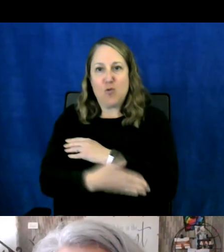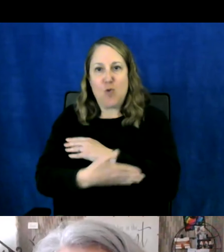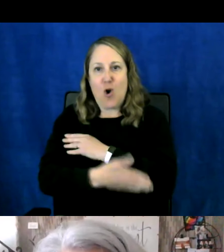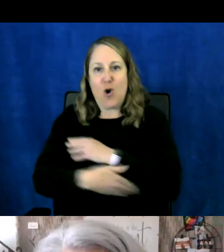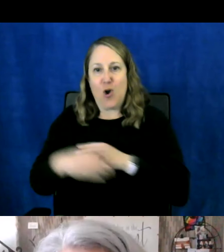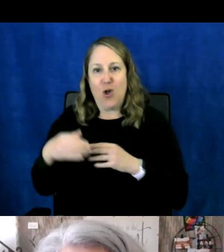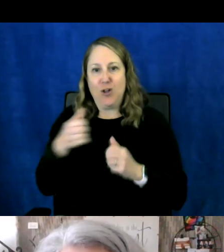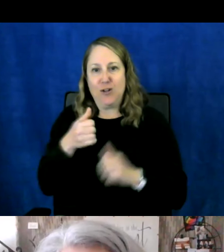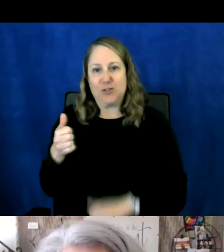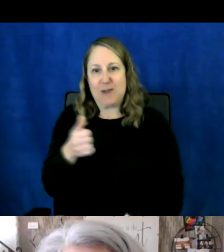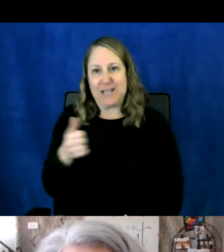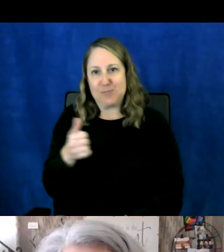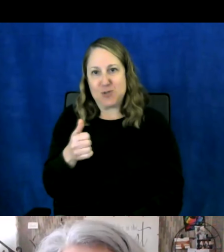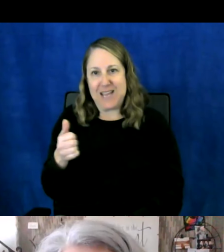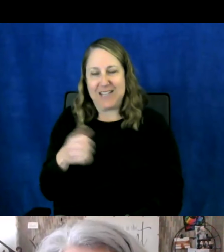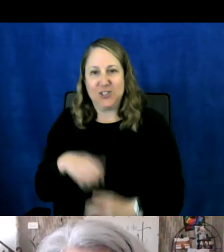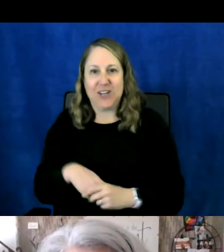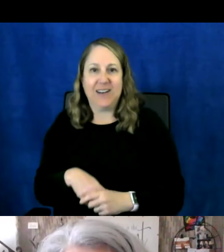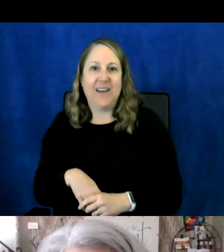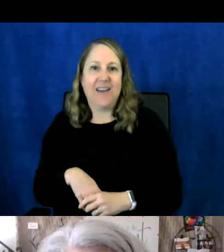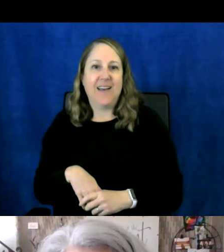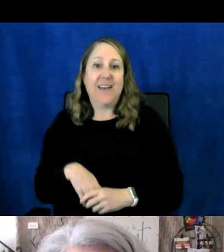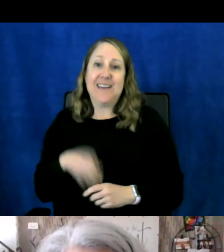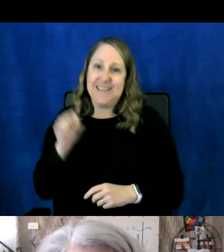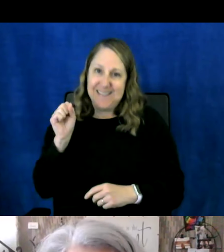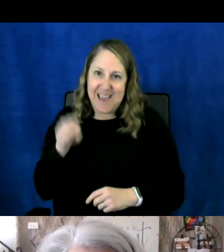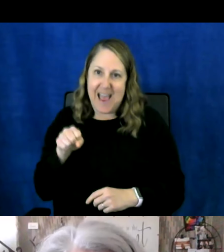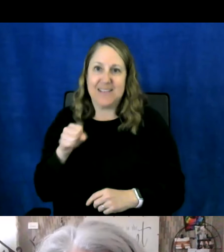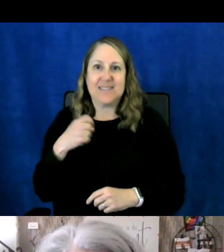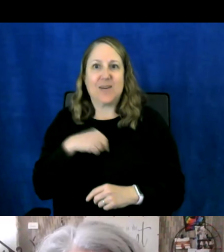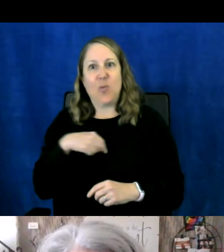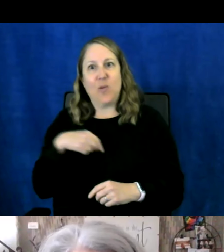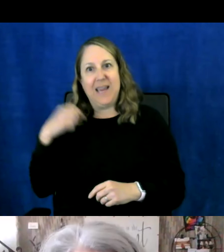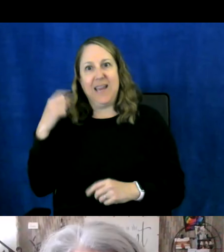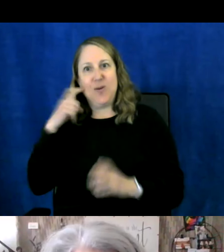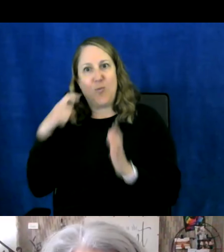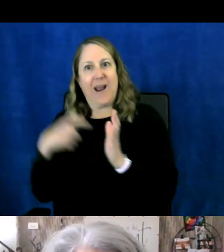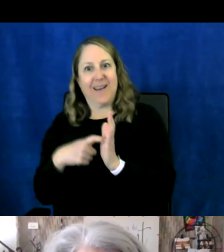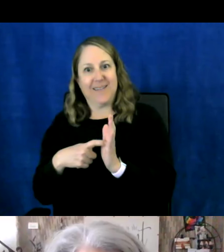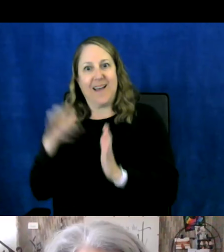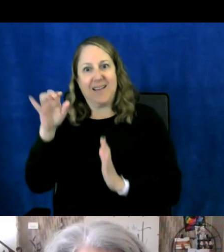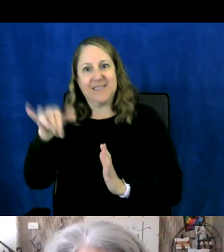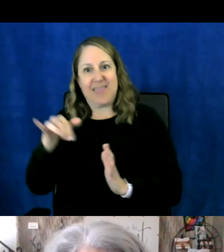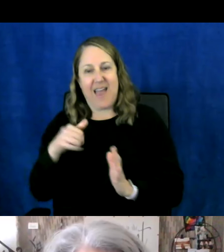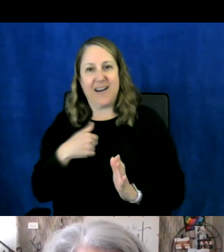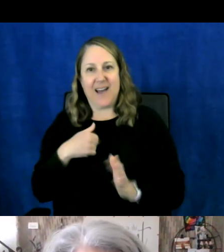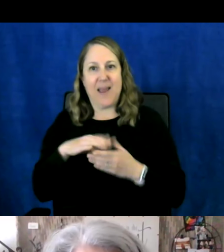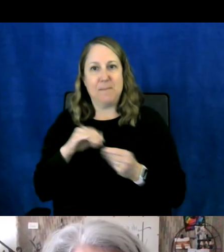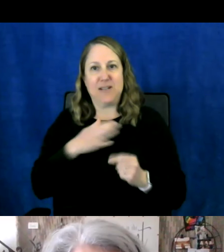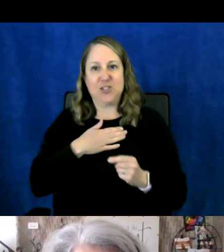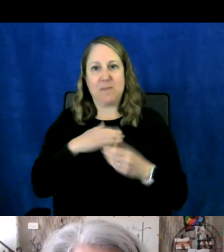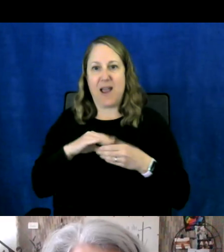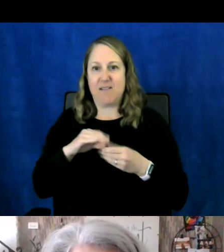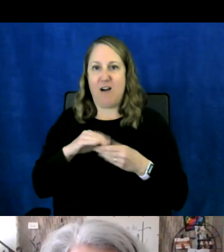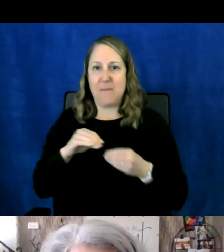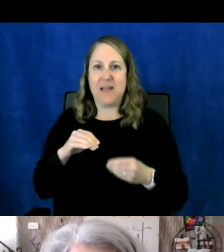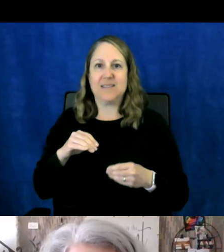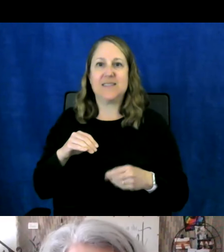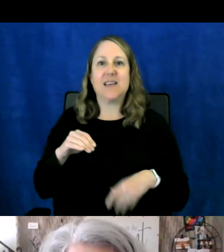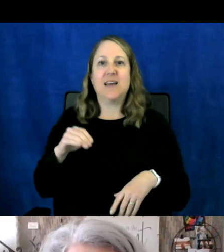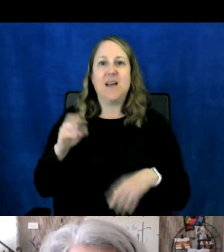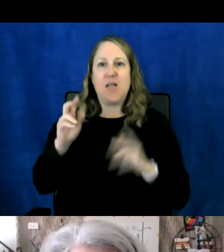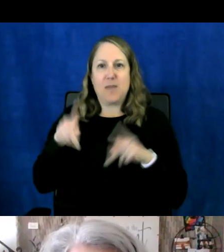just say that indeed we recognize, and I said in my comments, and I know that the person who was asking about that had